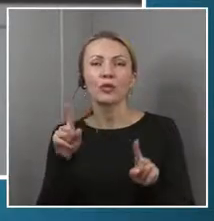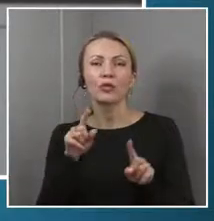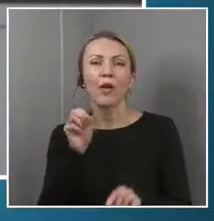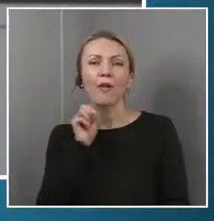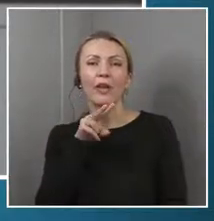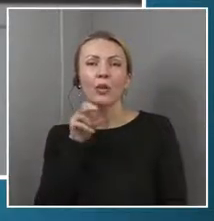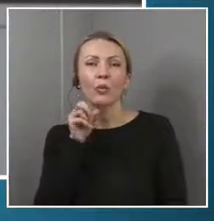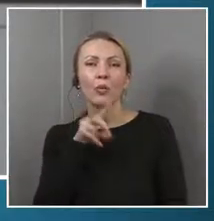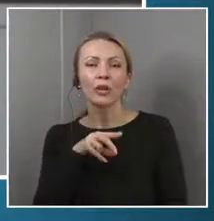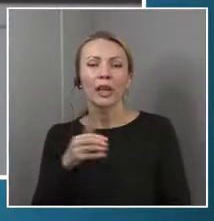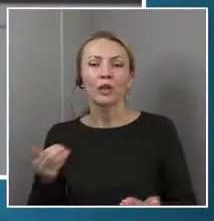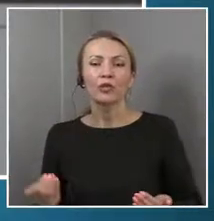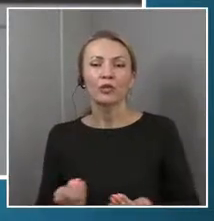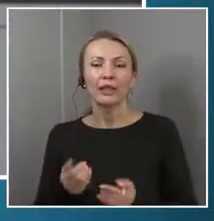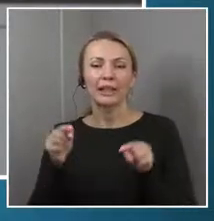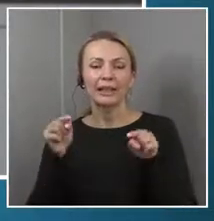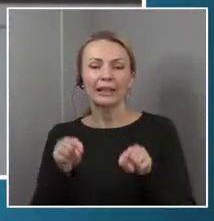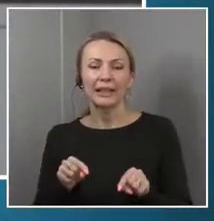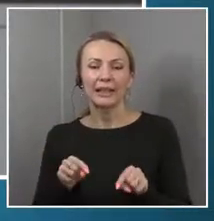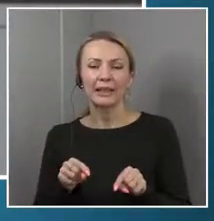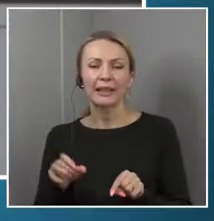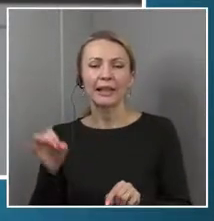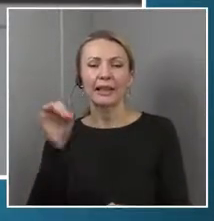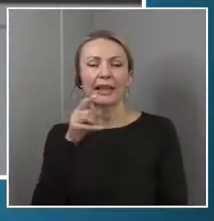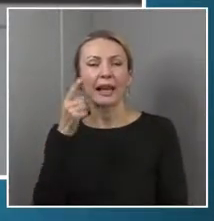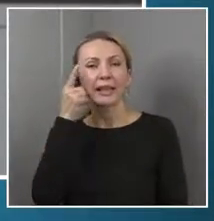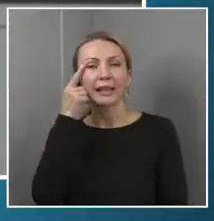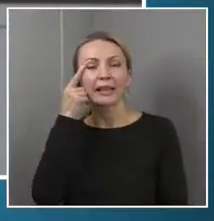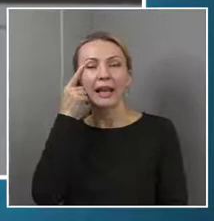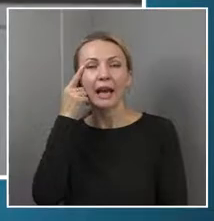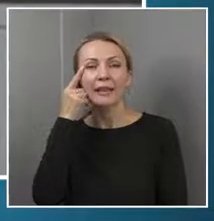during the Mao Zedong times, and we.